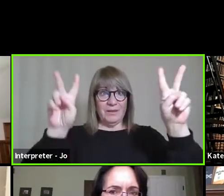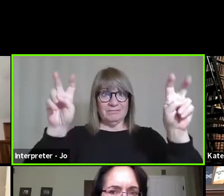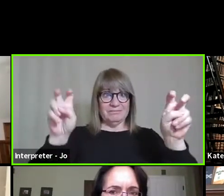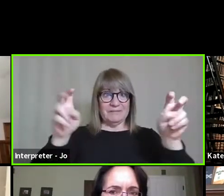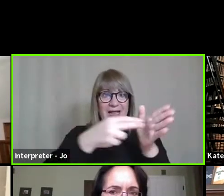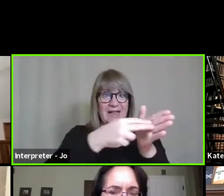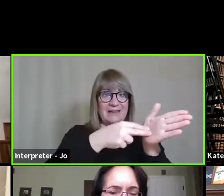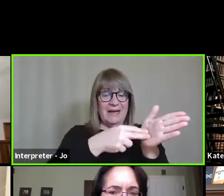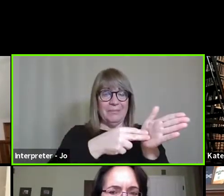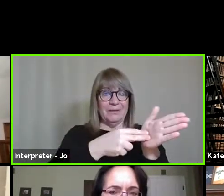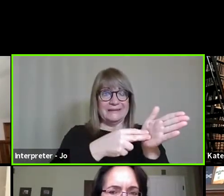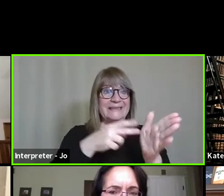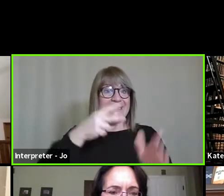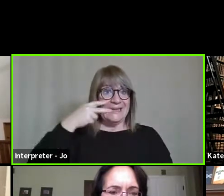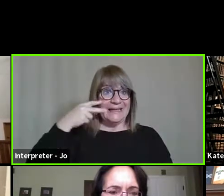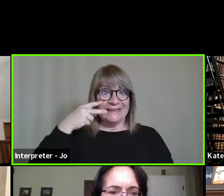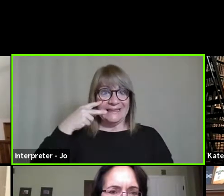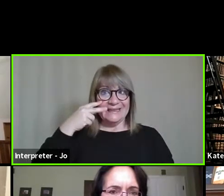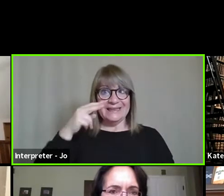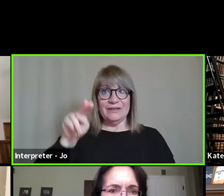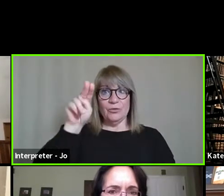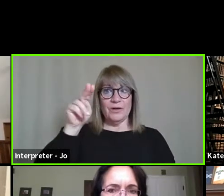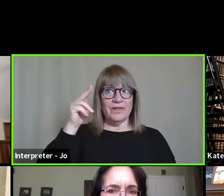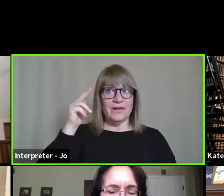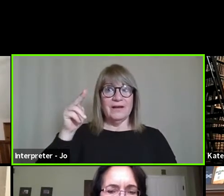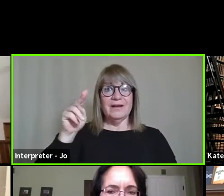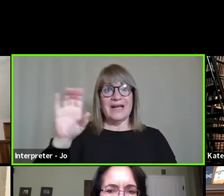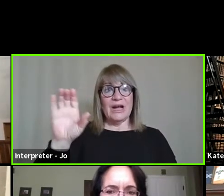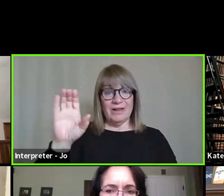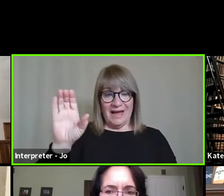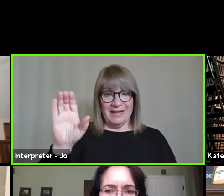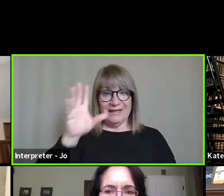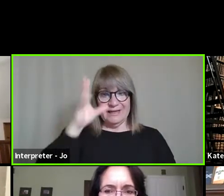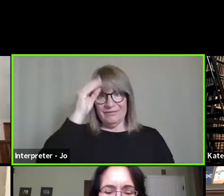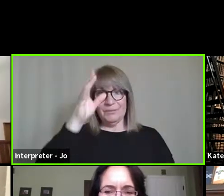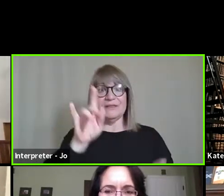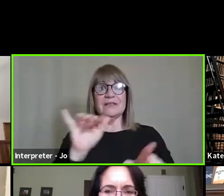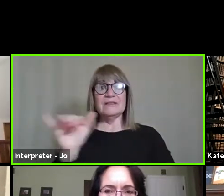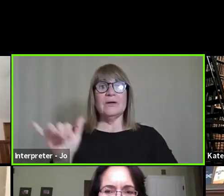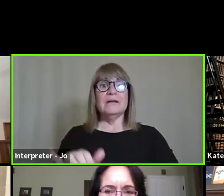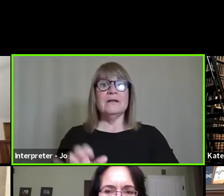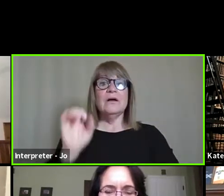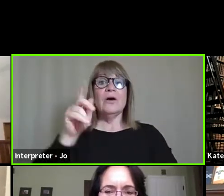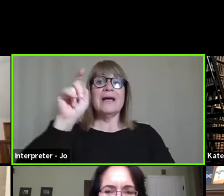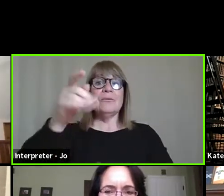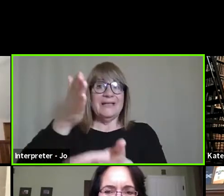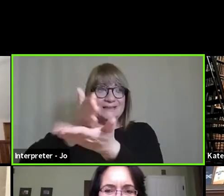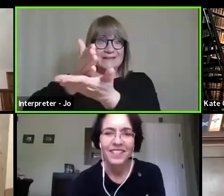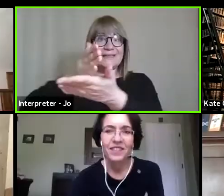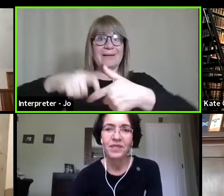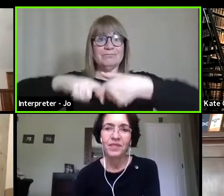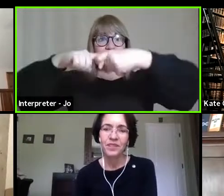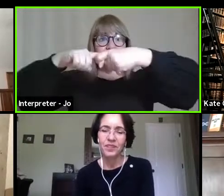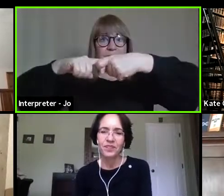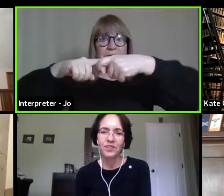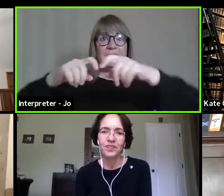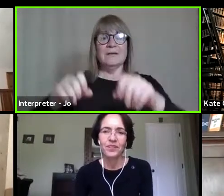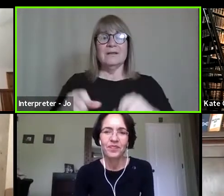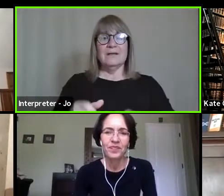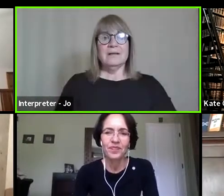in the north carolina data set as well so we need you to give a break